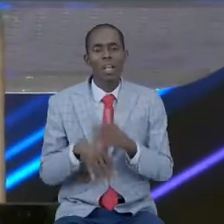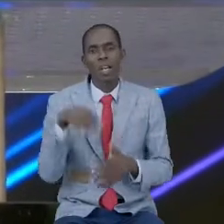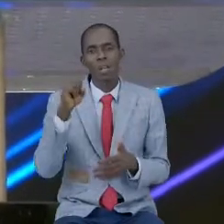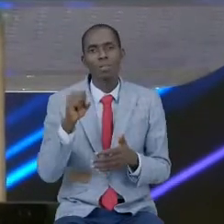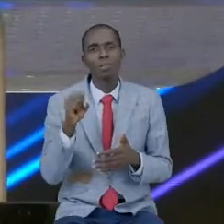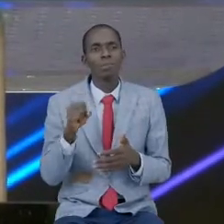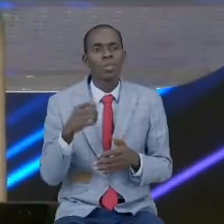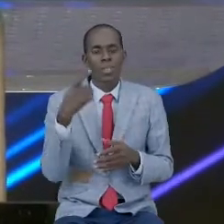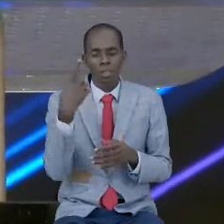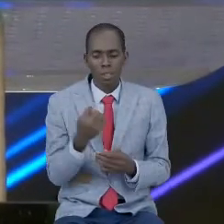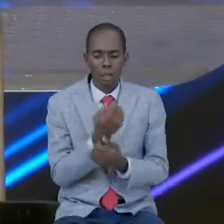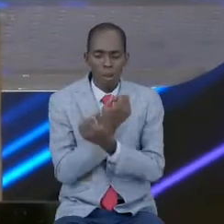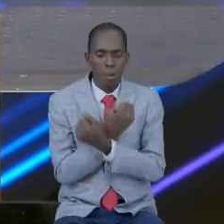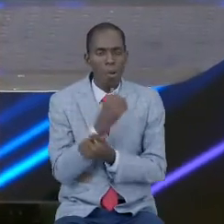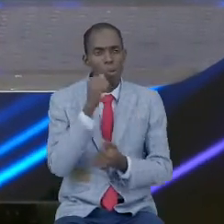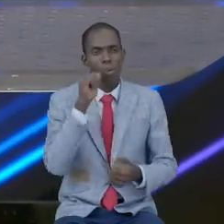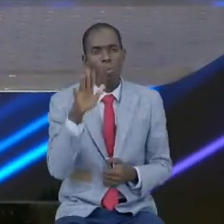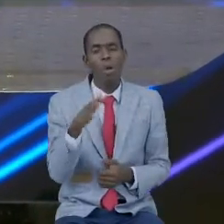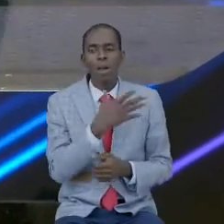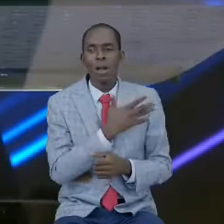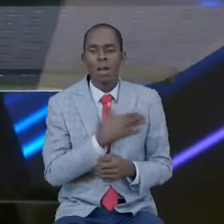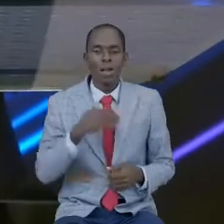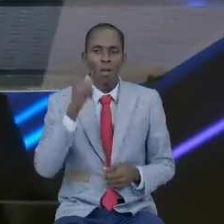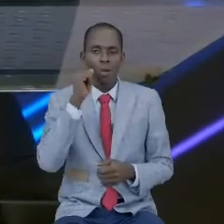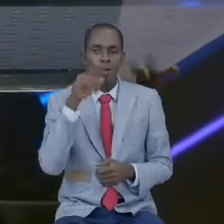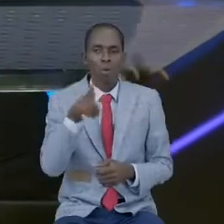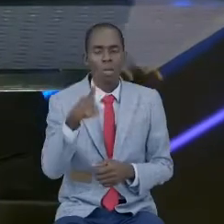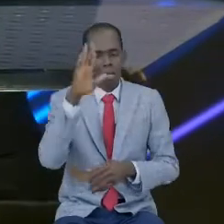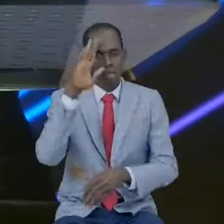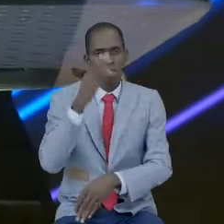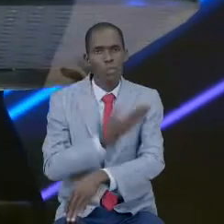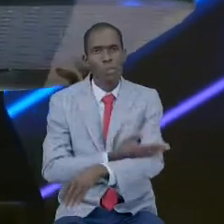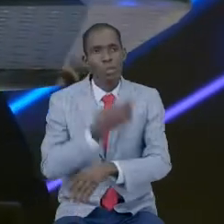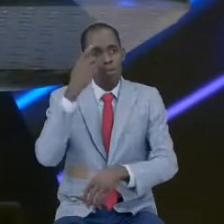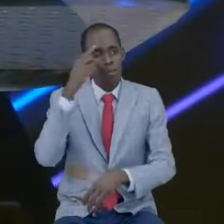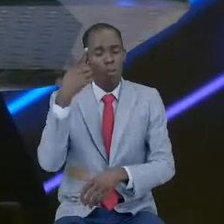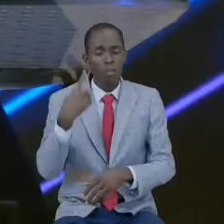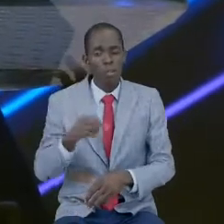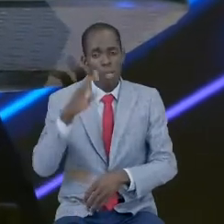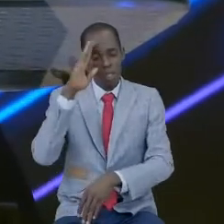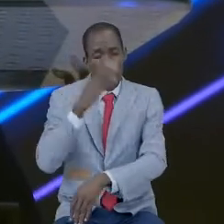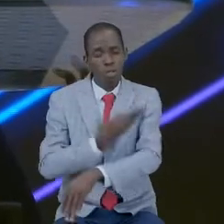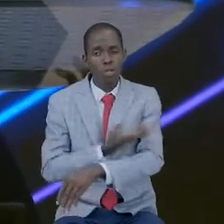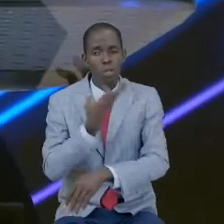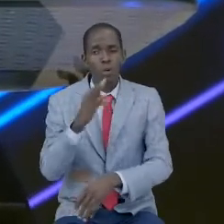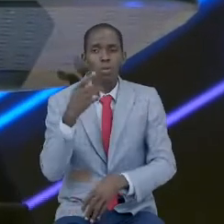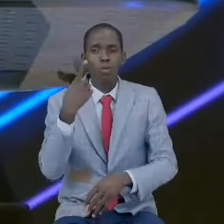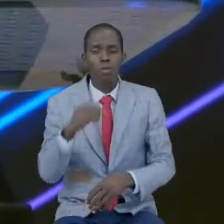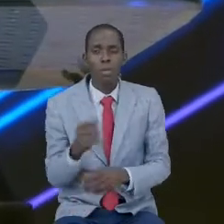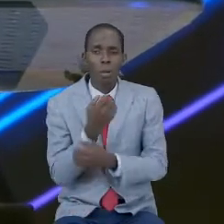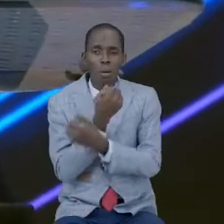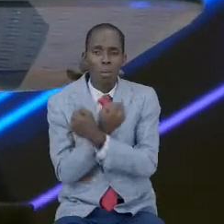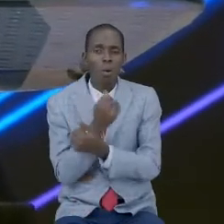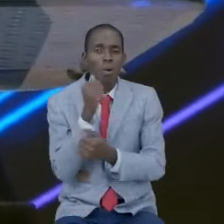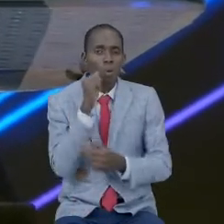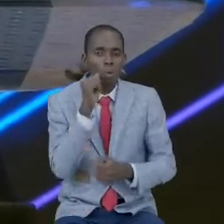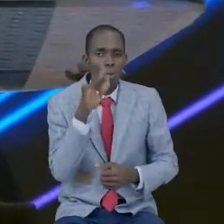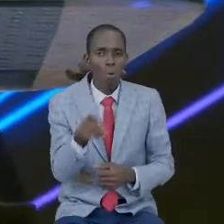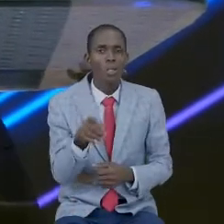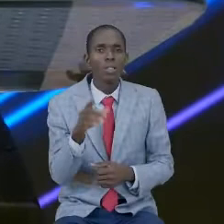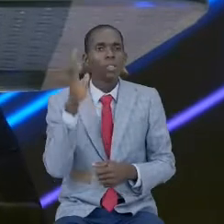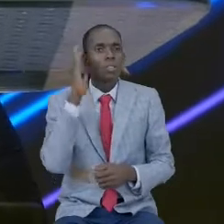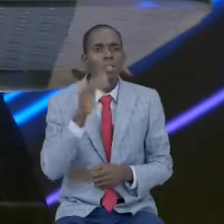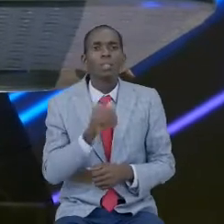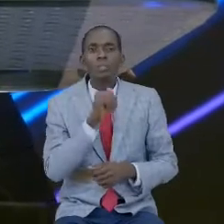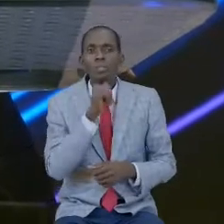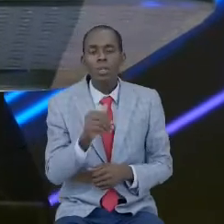bondwoman and her son, for the son of the bondwoman shall not be heir with the